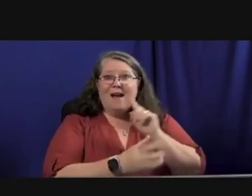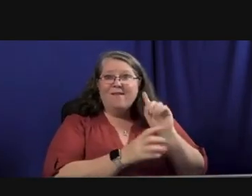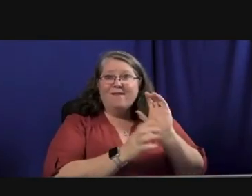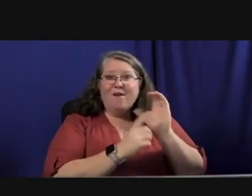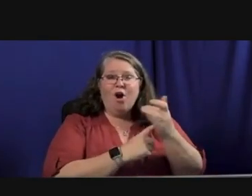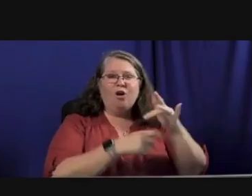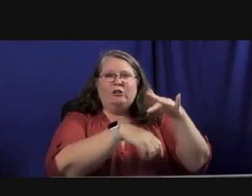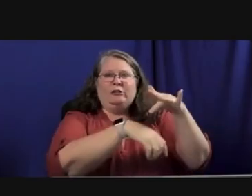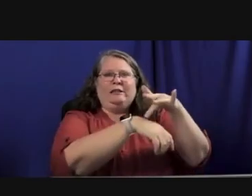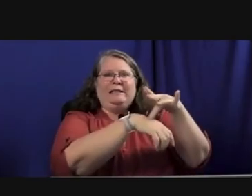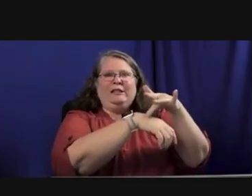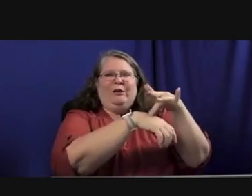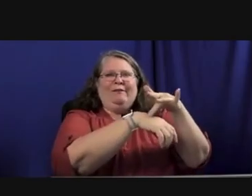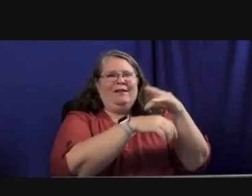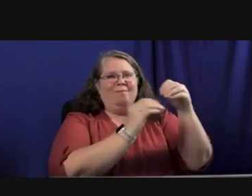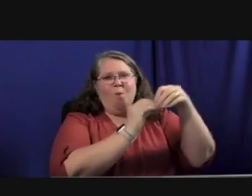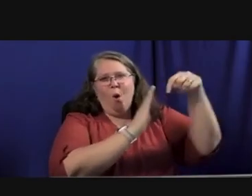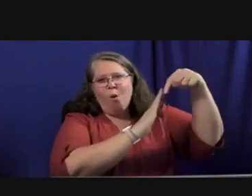also